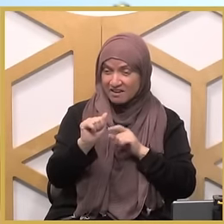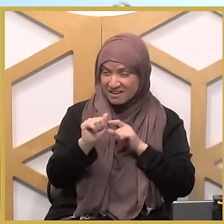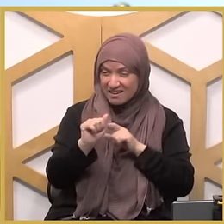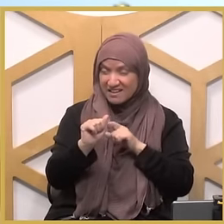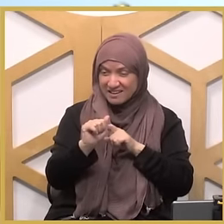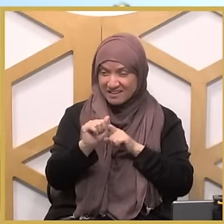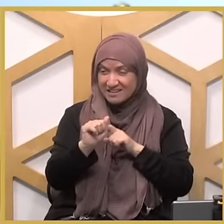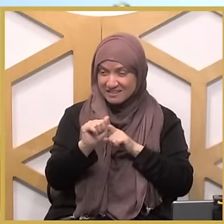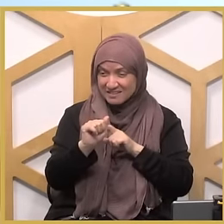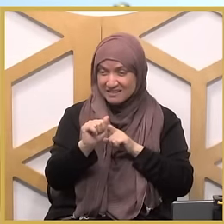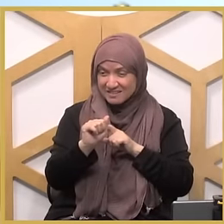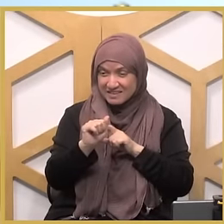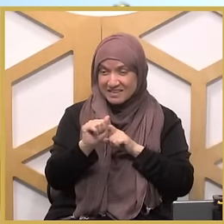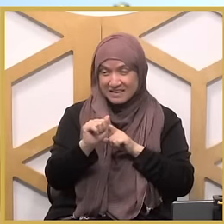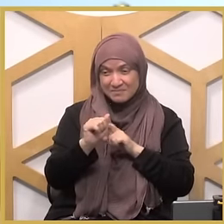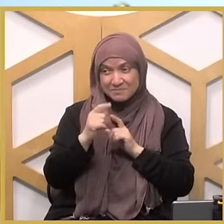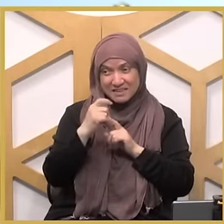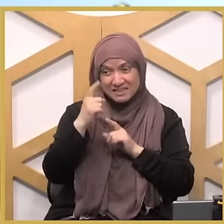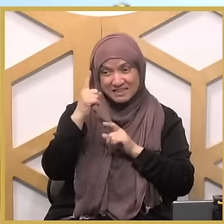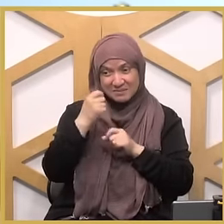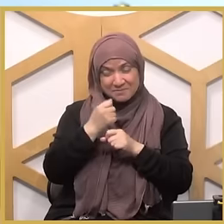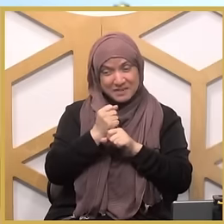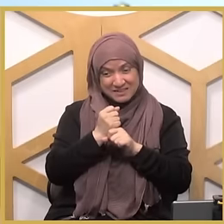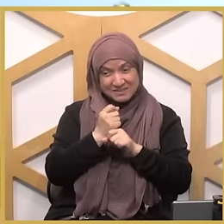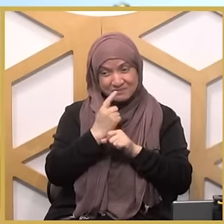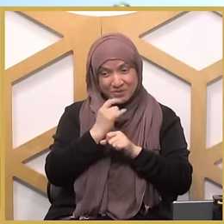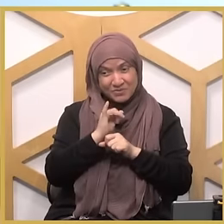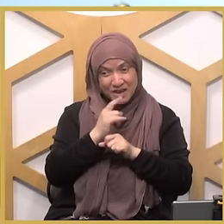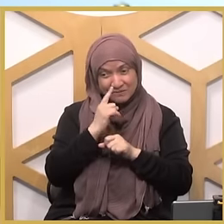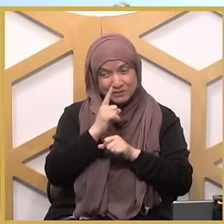for His sake. That fitna will come